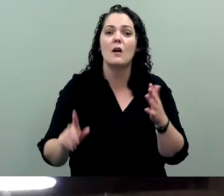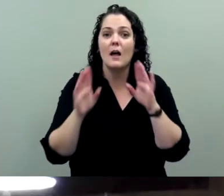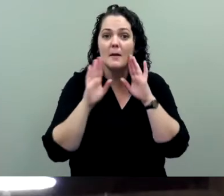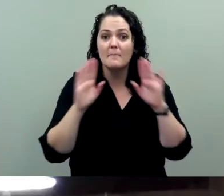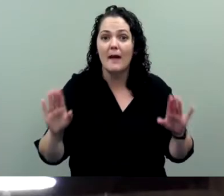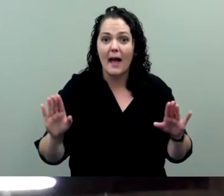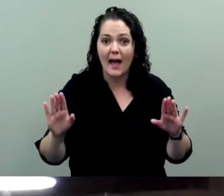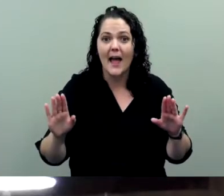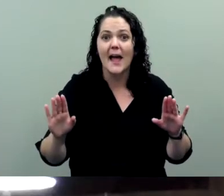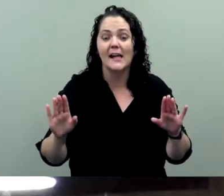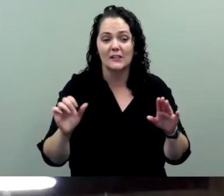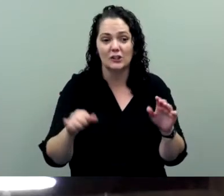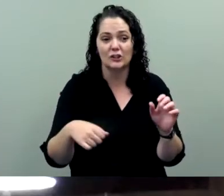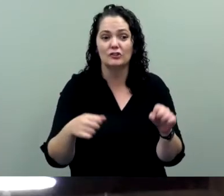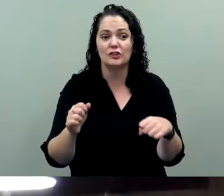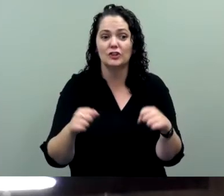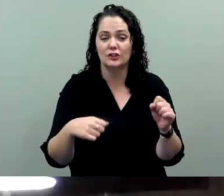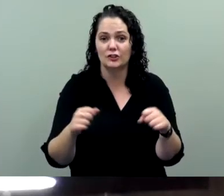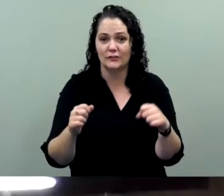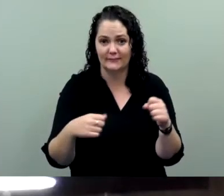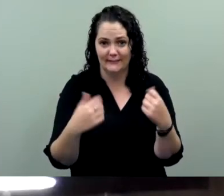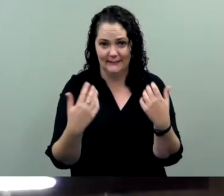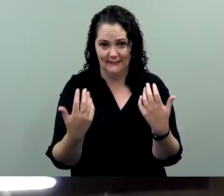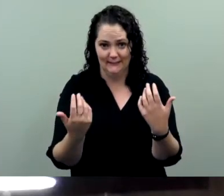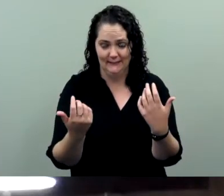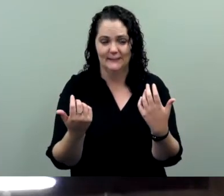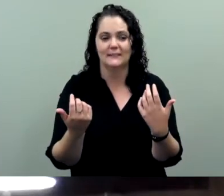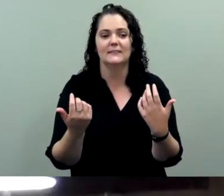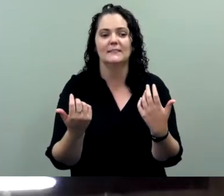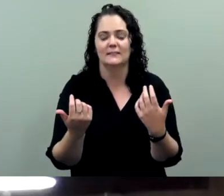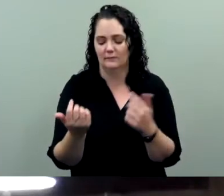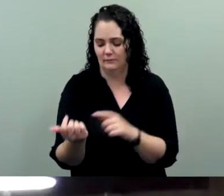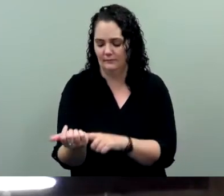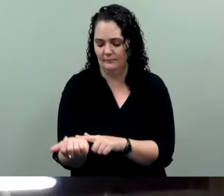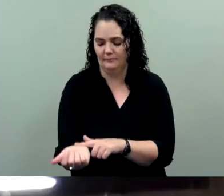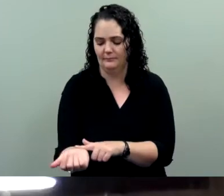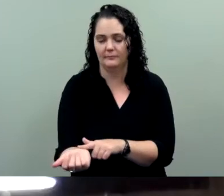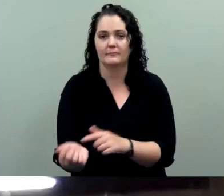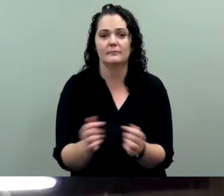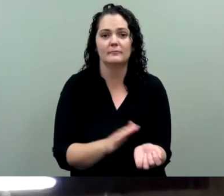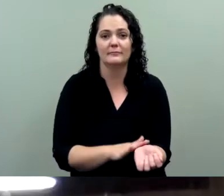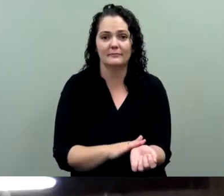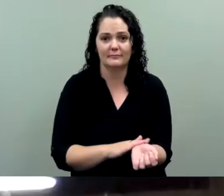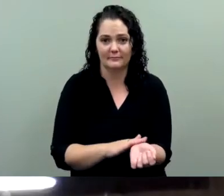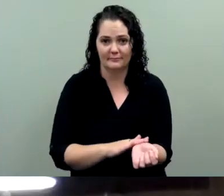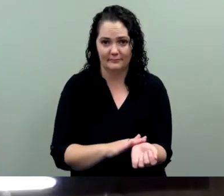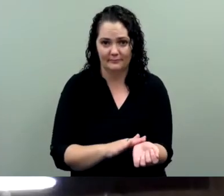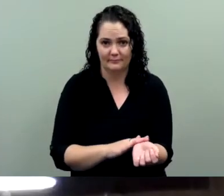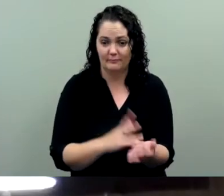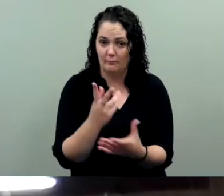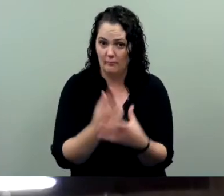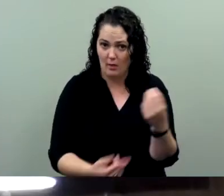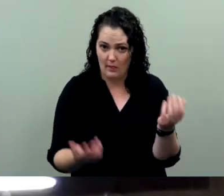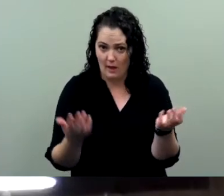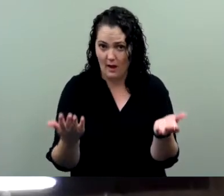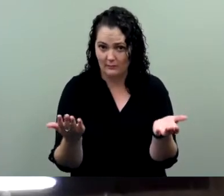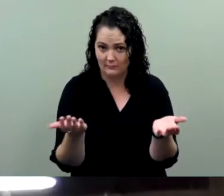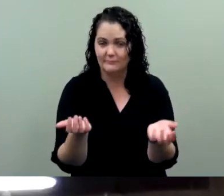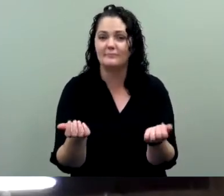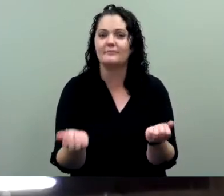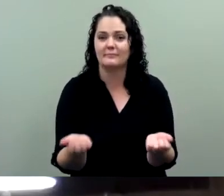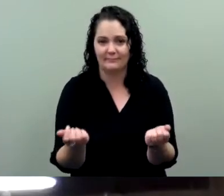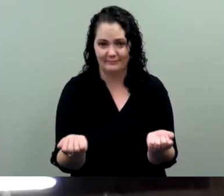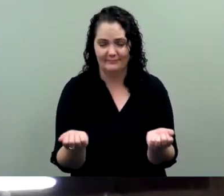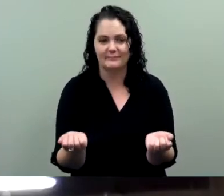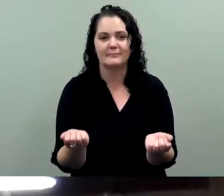attach that brush to my wrist, and I'm going to do that on both hands again, dominant and non-dominant, so that as I'm drawing, I'm